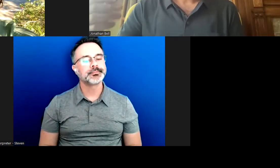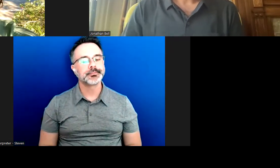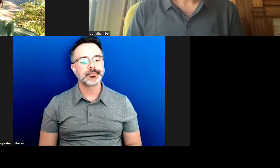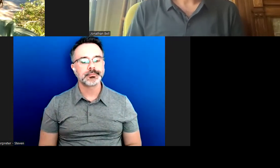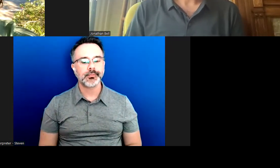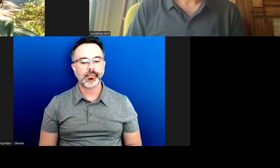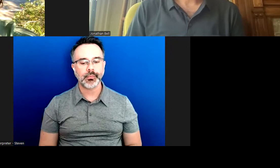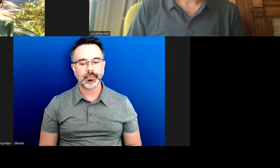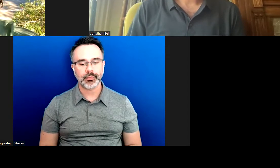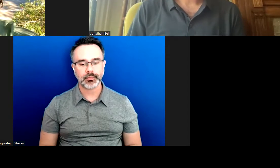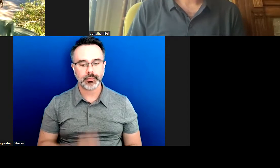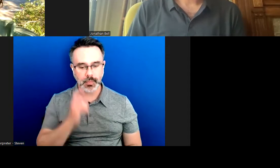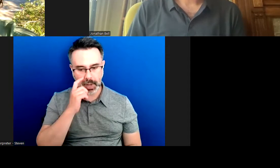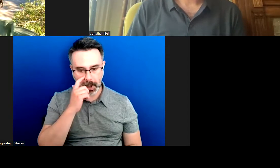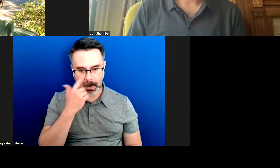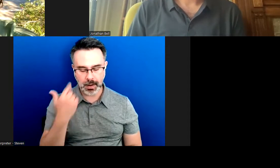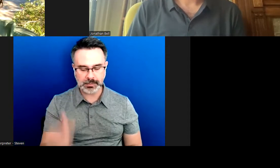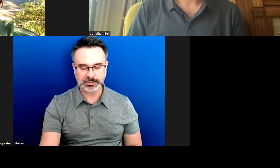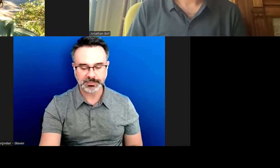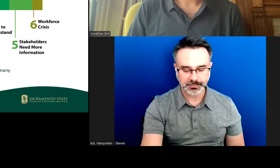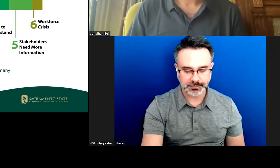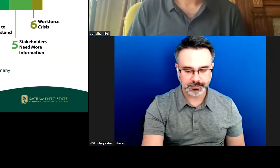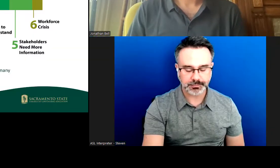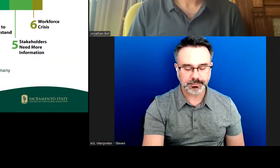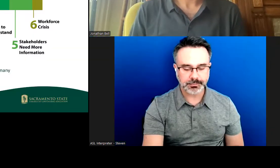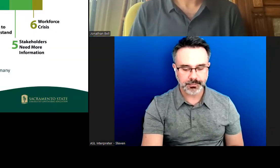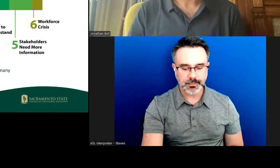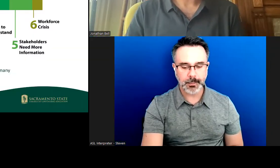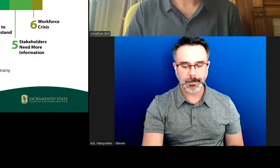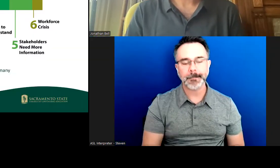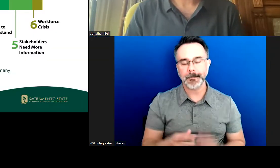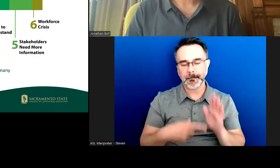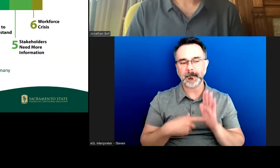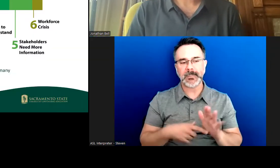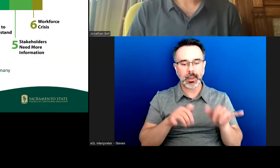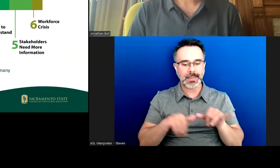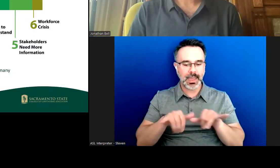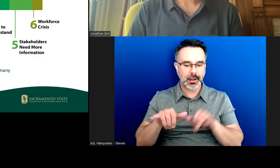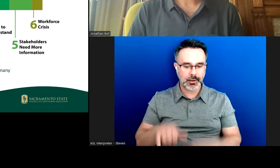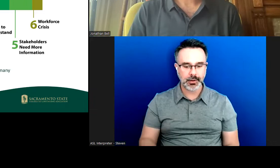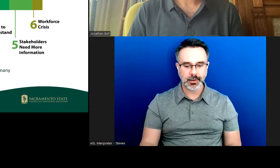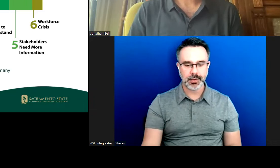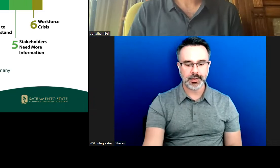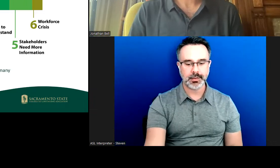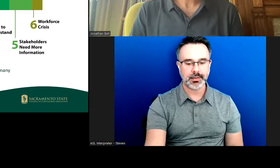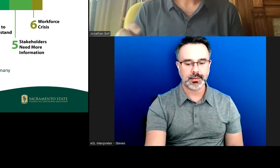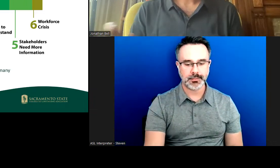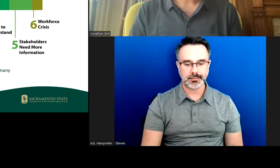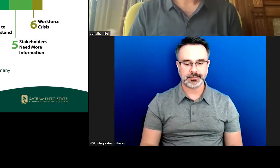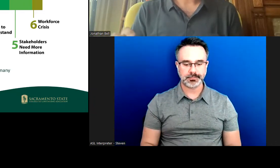So in this section, we're going to go through the patterns we found. So as Penelope and I read through all of the information,